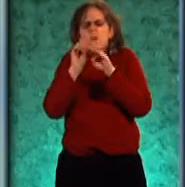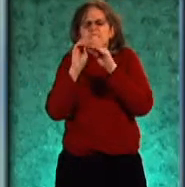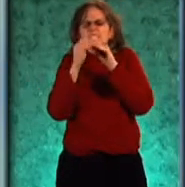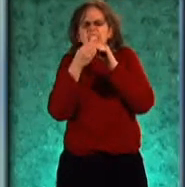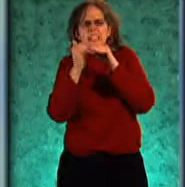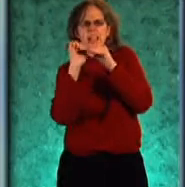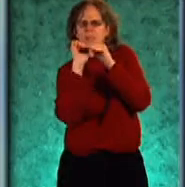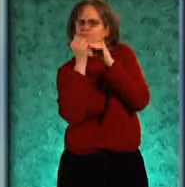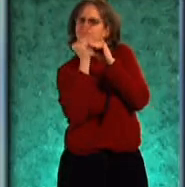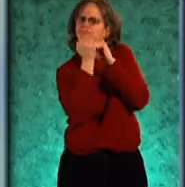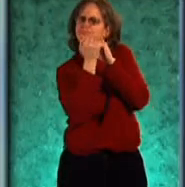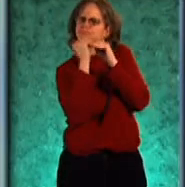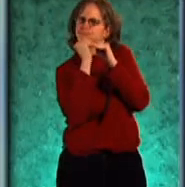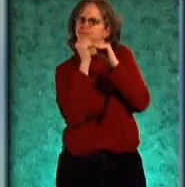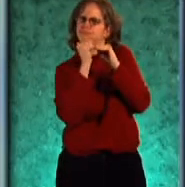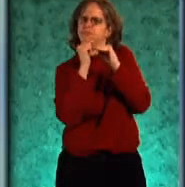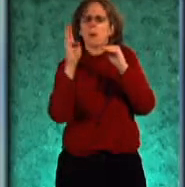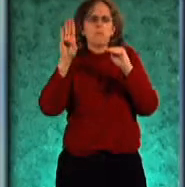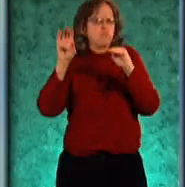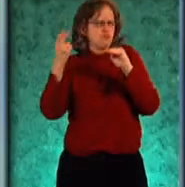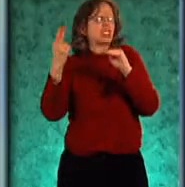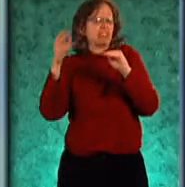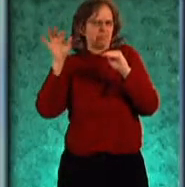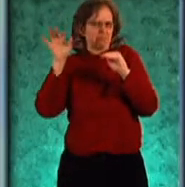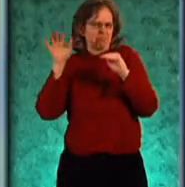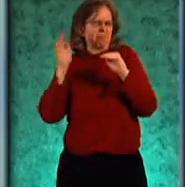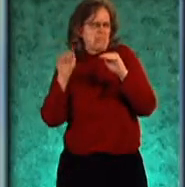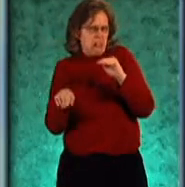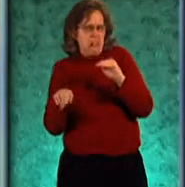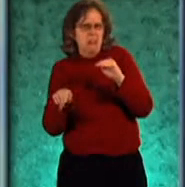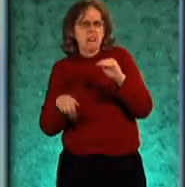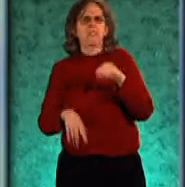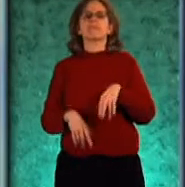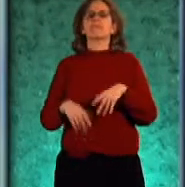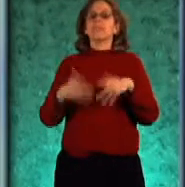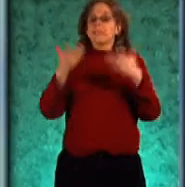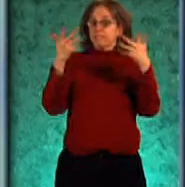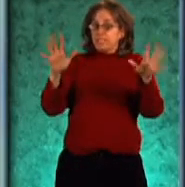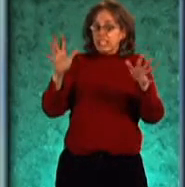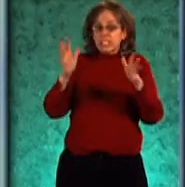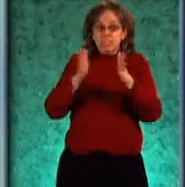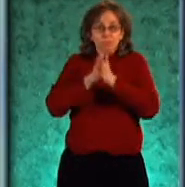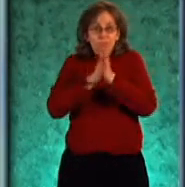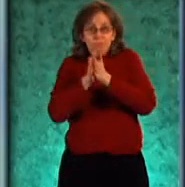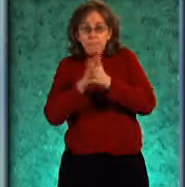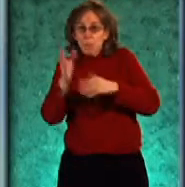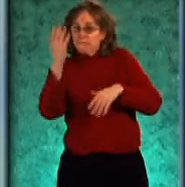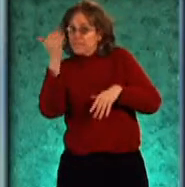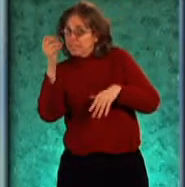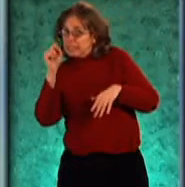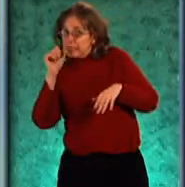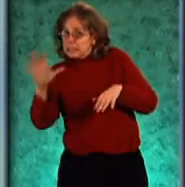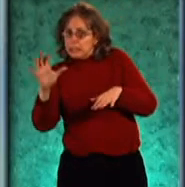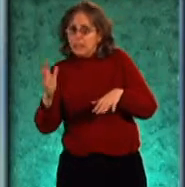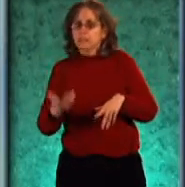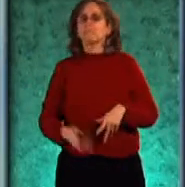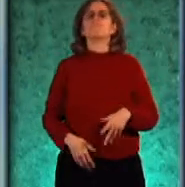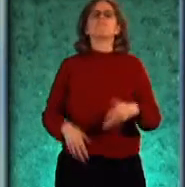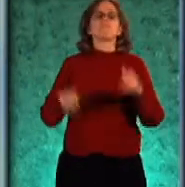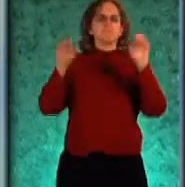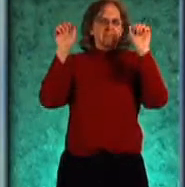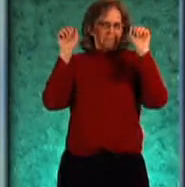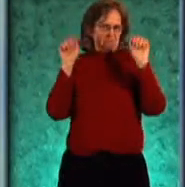fingernails. You may want to use a small brush. After you have rubbed your hands well with the soap for 15